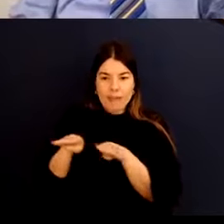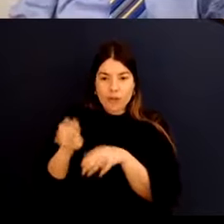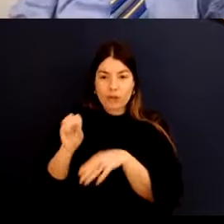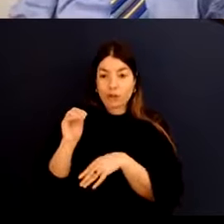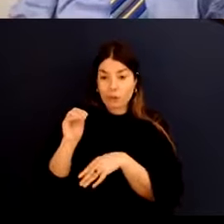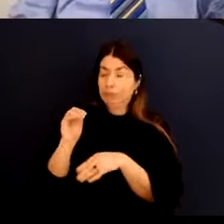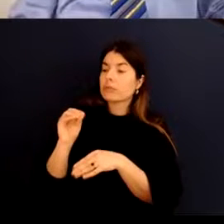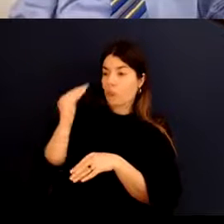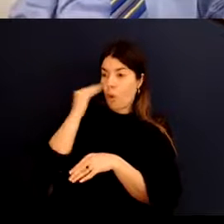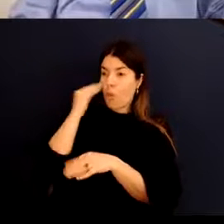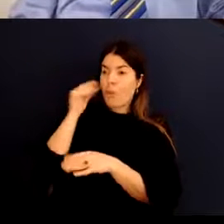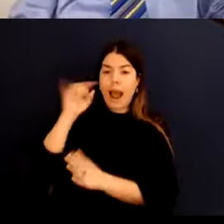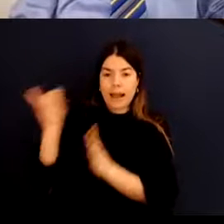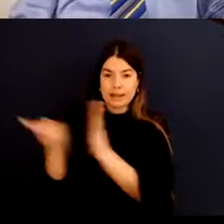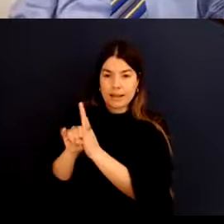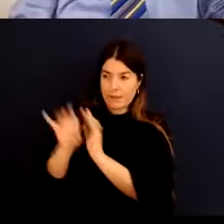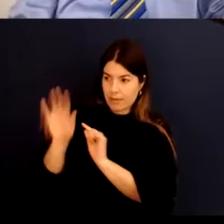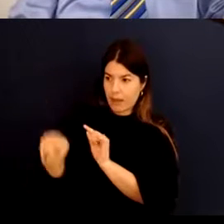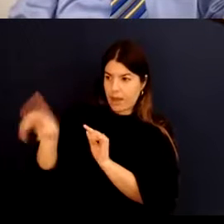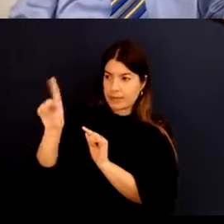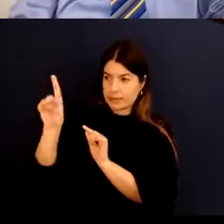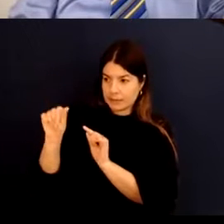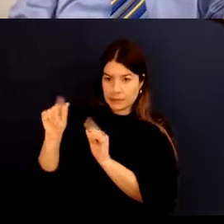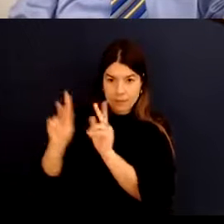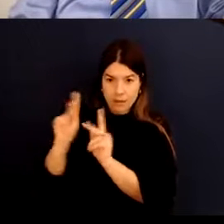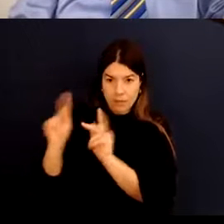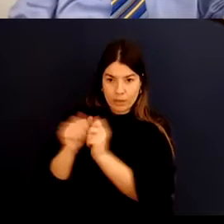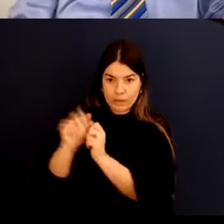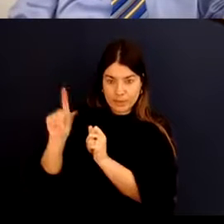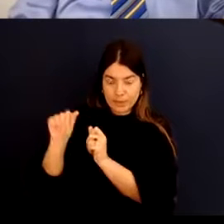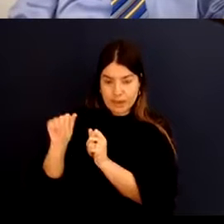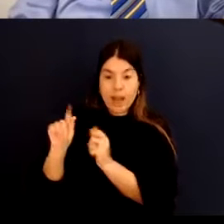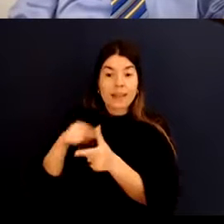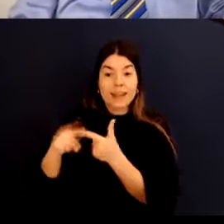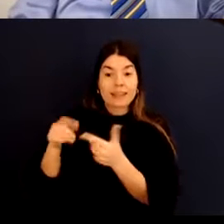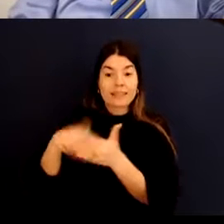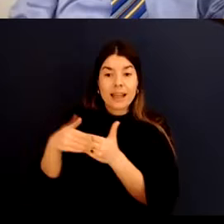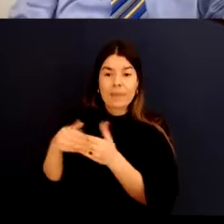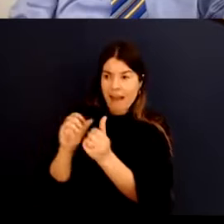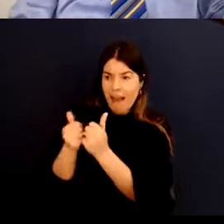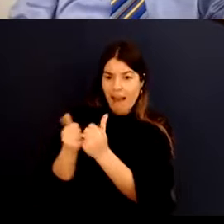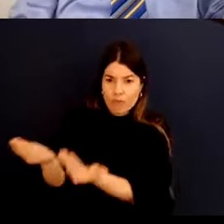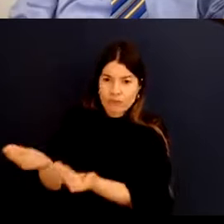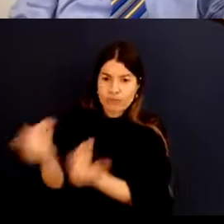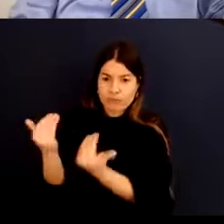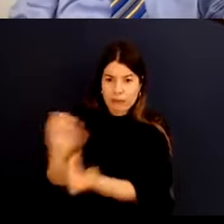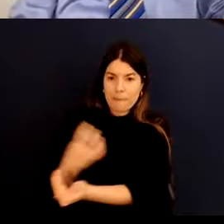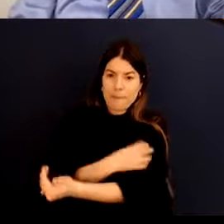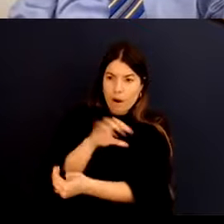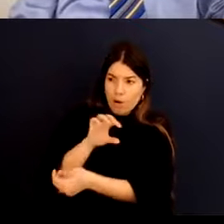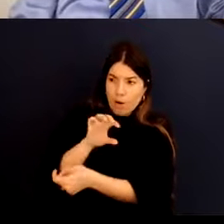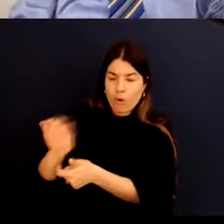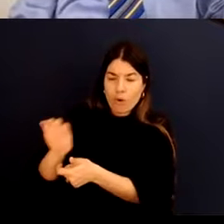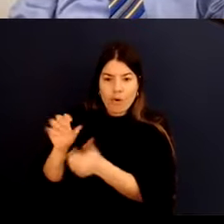disabled, how do we encourage them to either be hired or have their voice heard is important to that knowledge